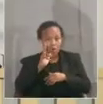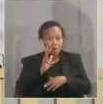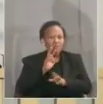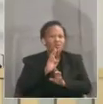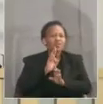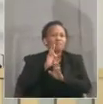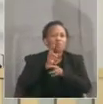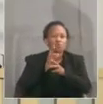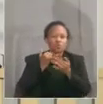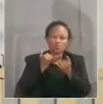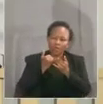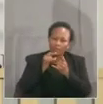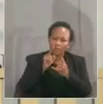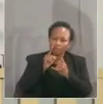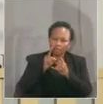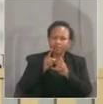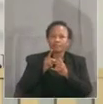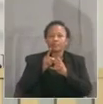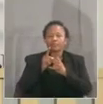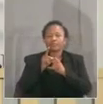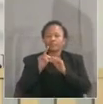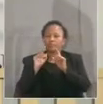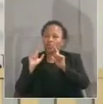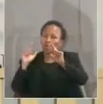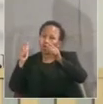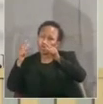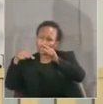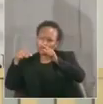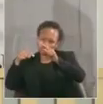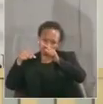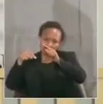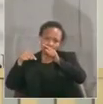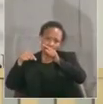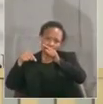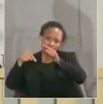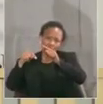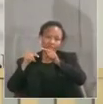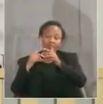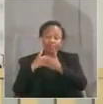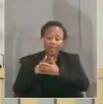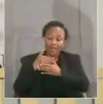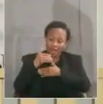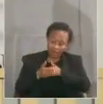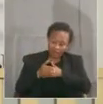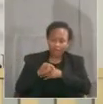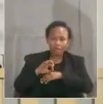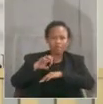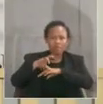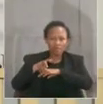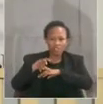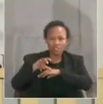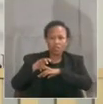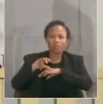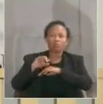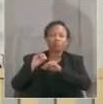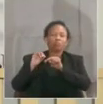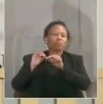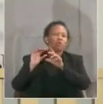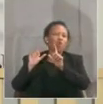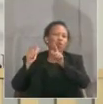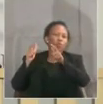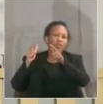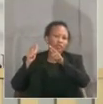steering committee, and then and thereafter the provincial steering committee, together with